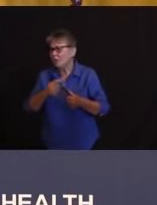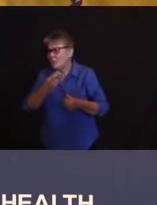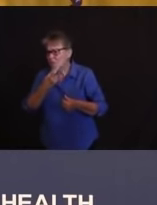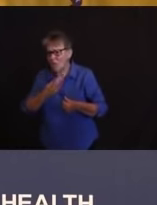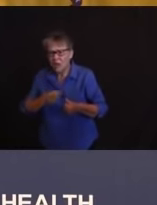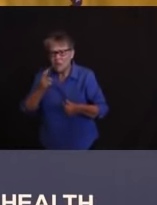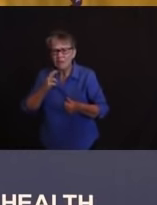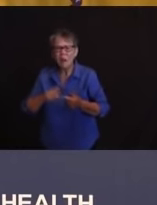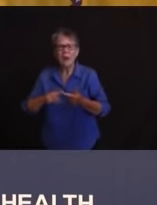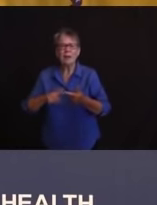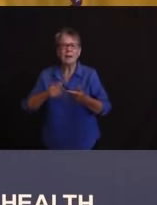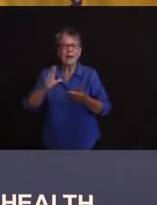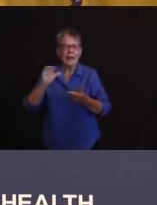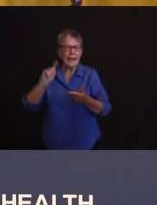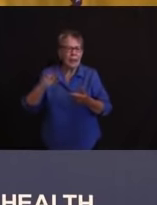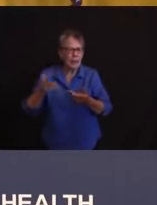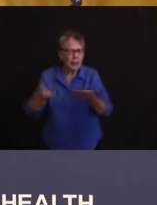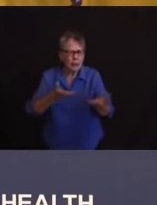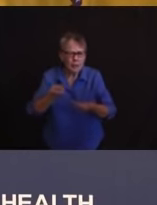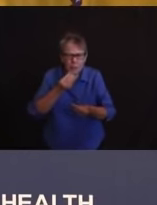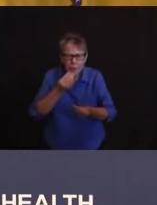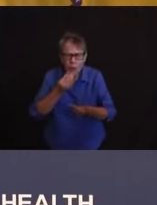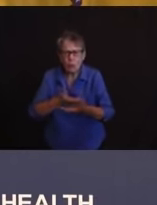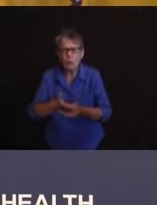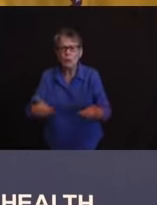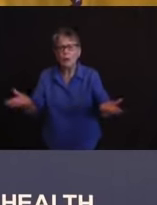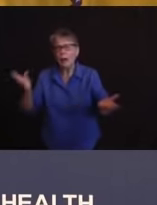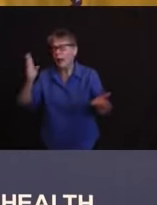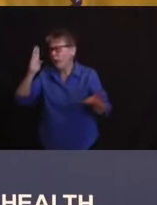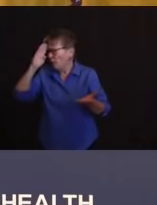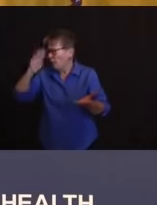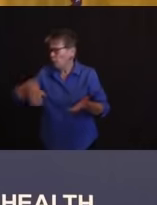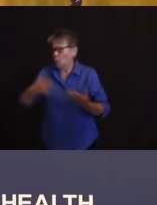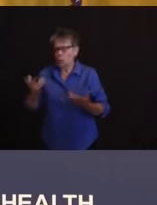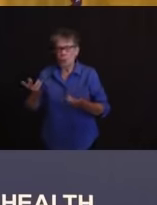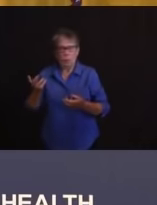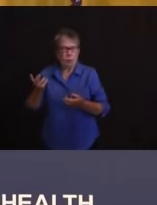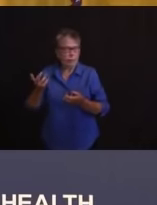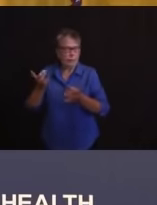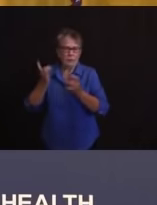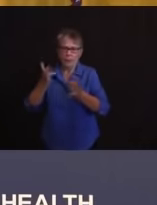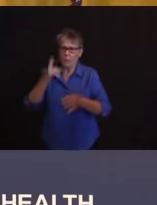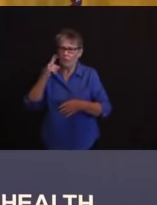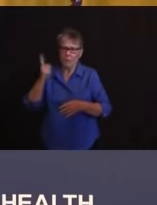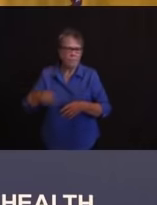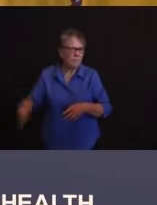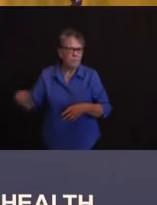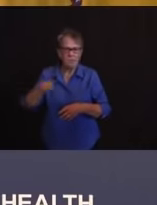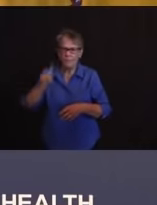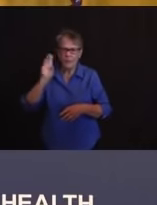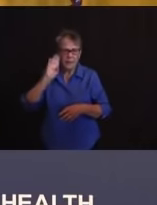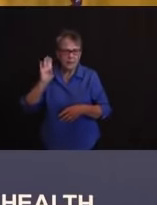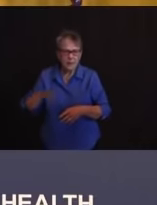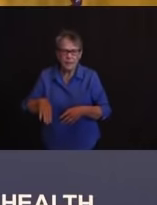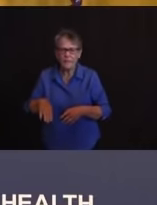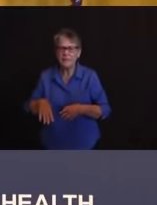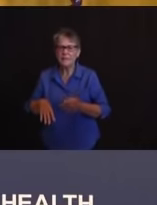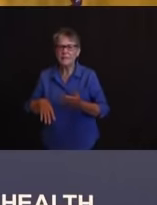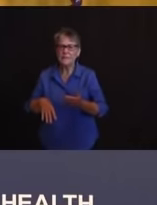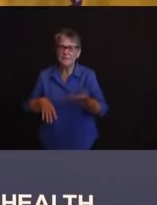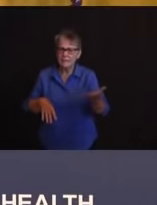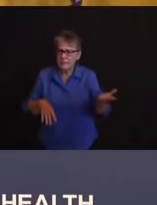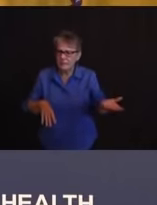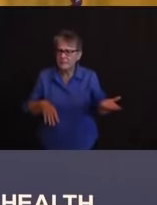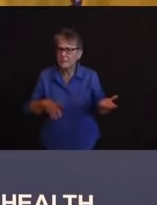overwhelming. But I do believe with all my heart, I know Judy and Ed join me in this respect, there's one order of events